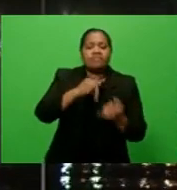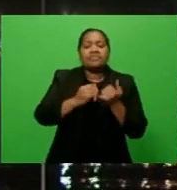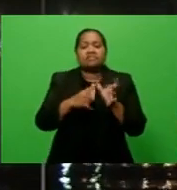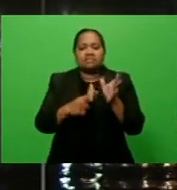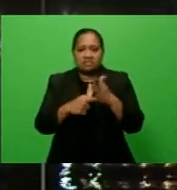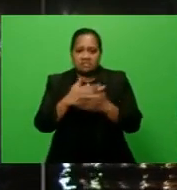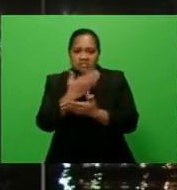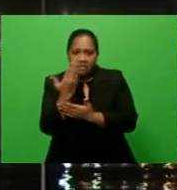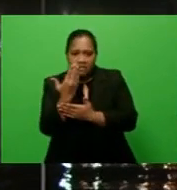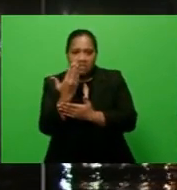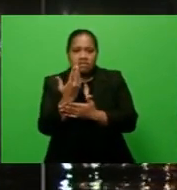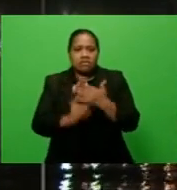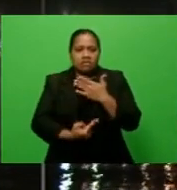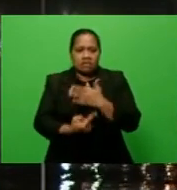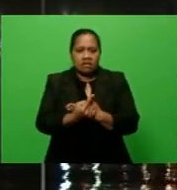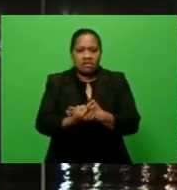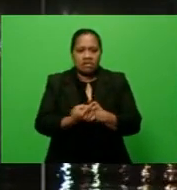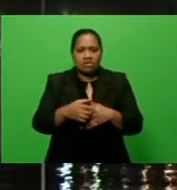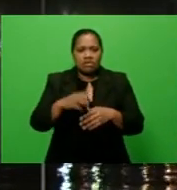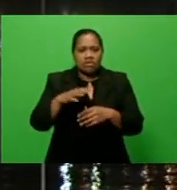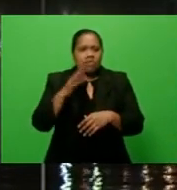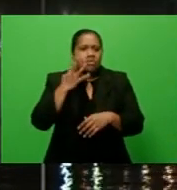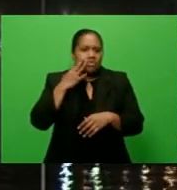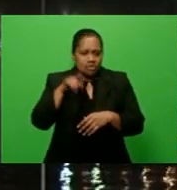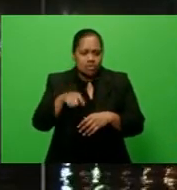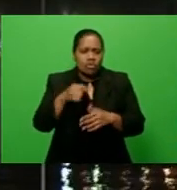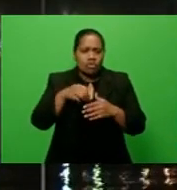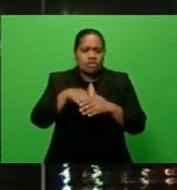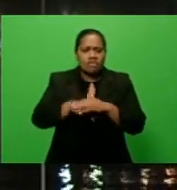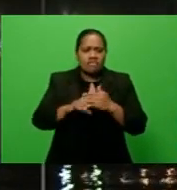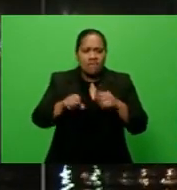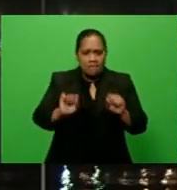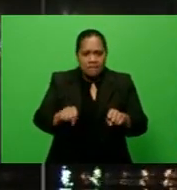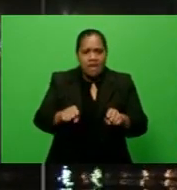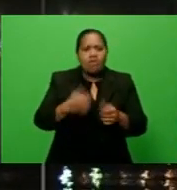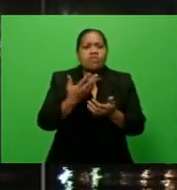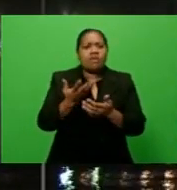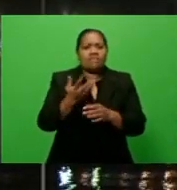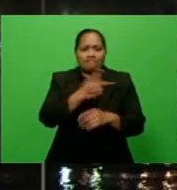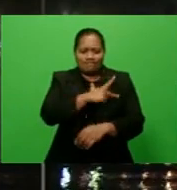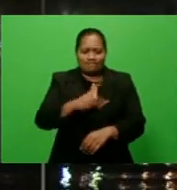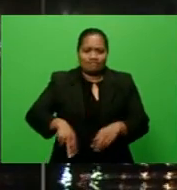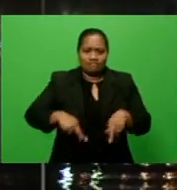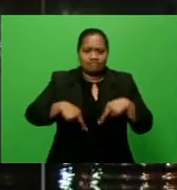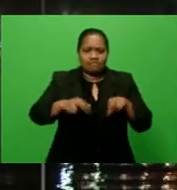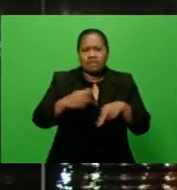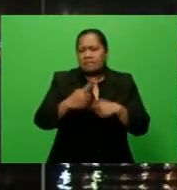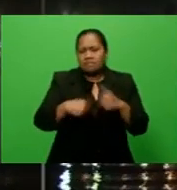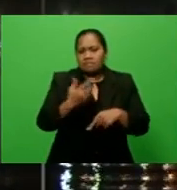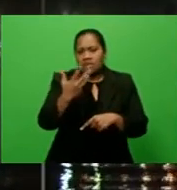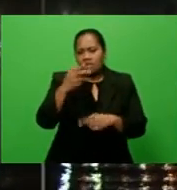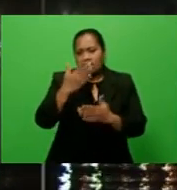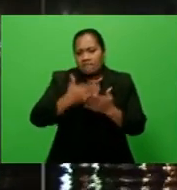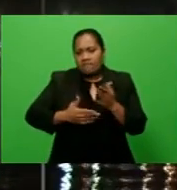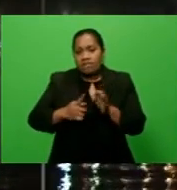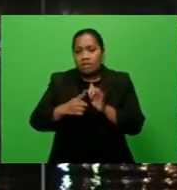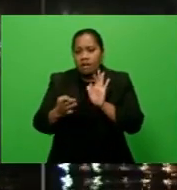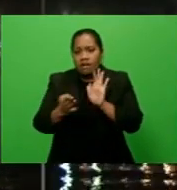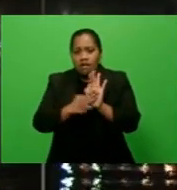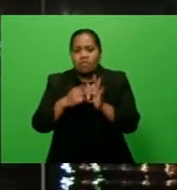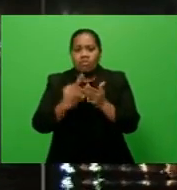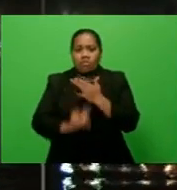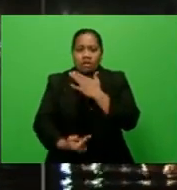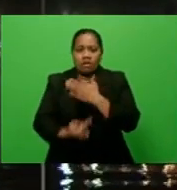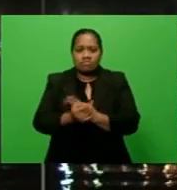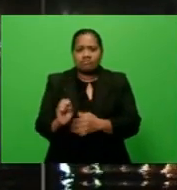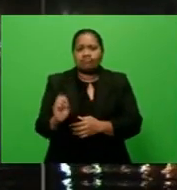was riding his bike with another villager along the King's Road near Navolau at around 9:30 p.m. when he was hit by an